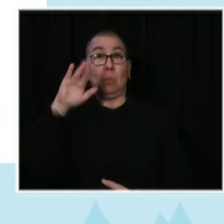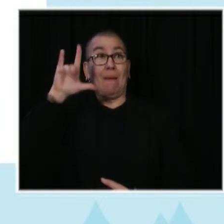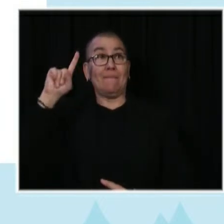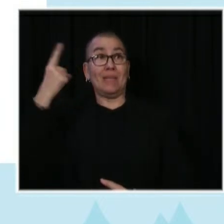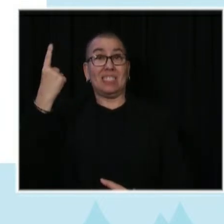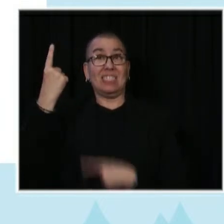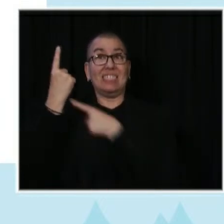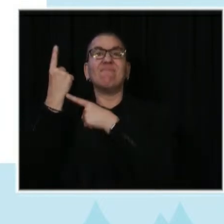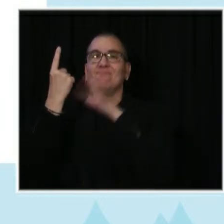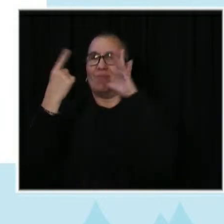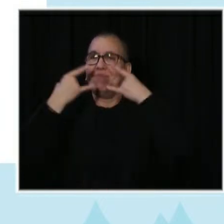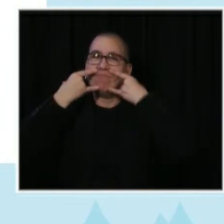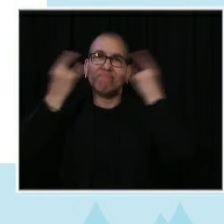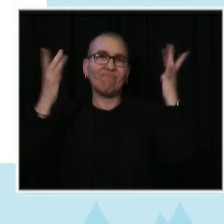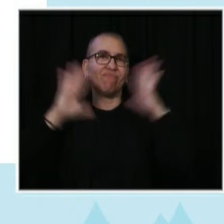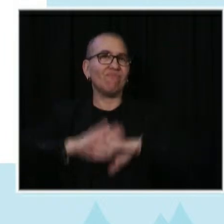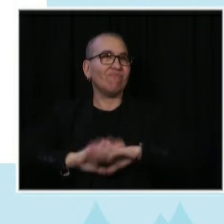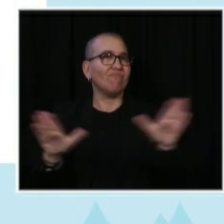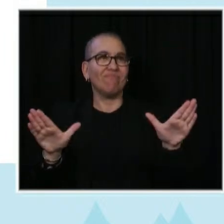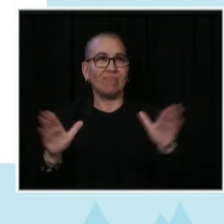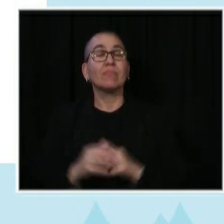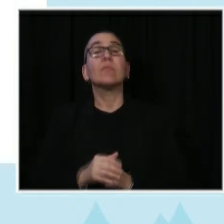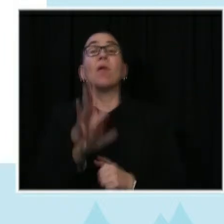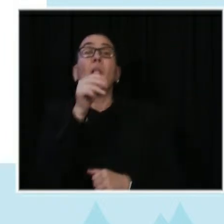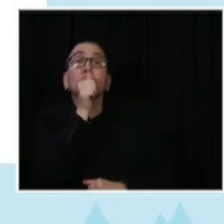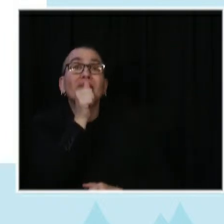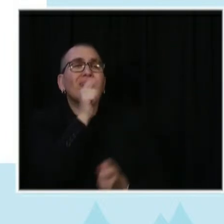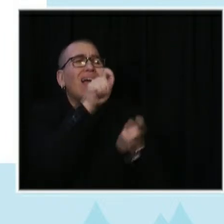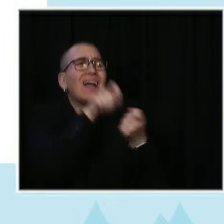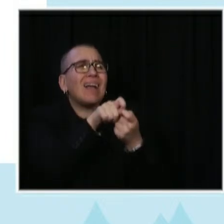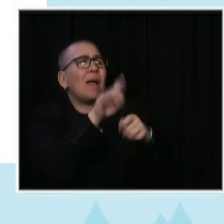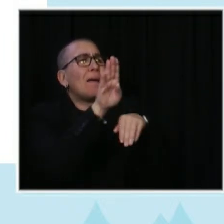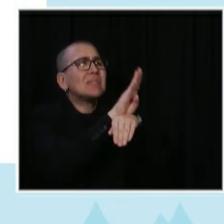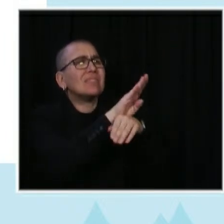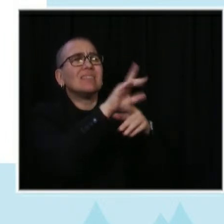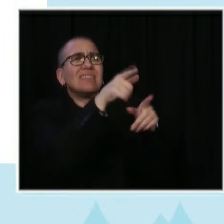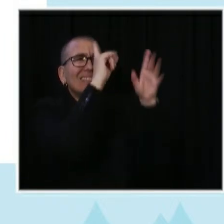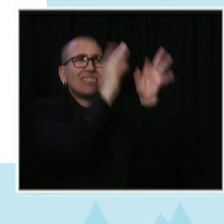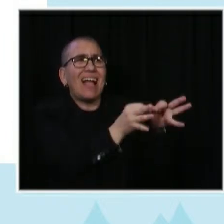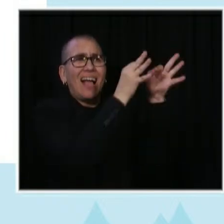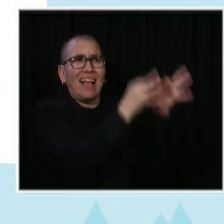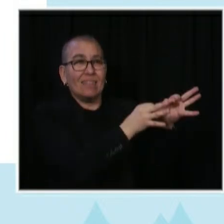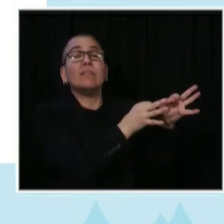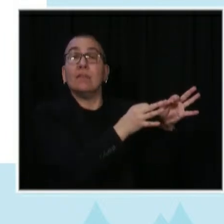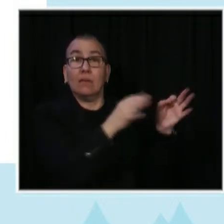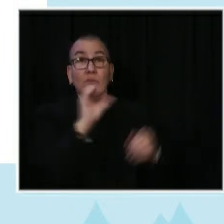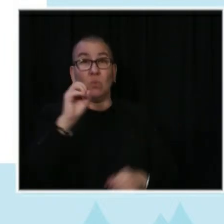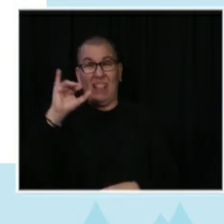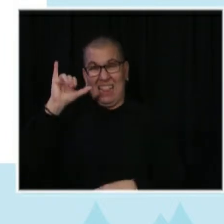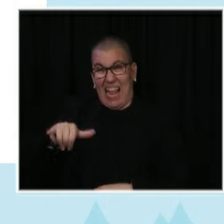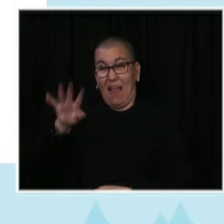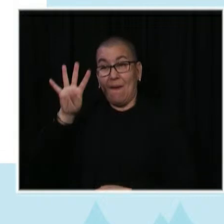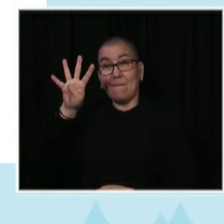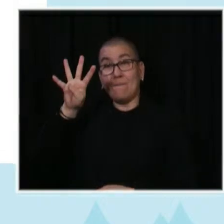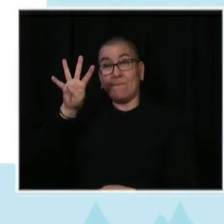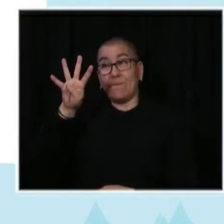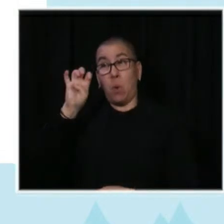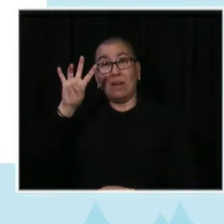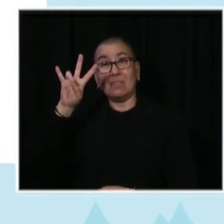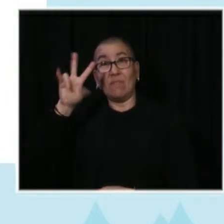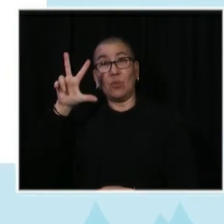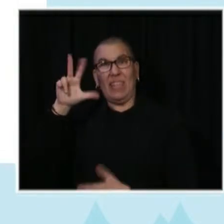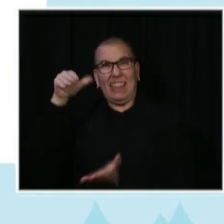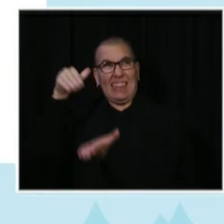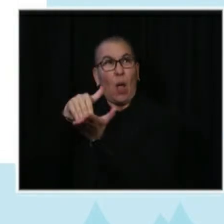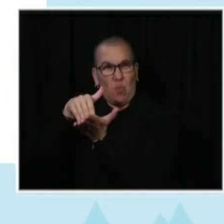for you or private businesses to make that decision. Just so you know, that's 473,000 doses. Do the math. We can do this. We've